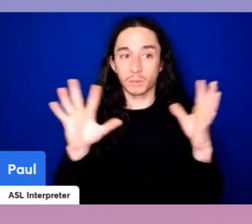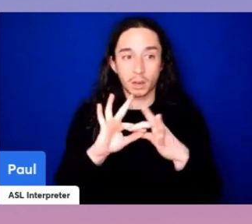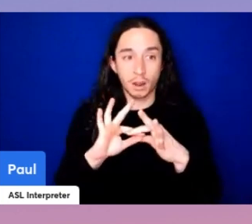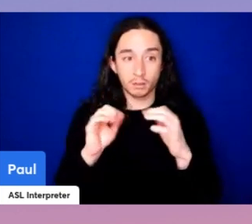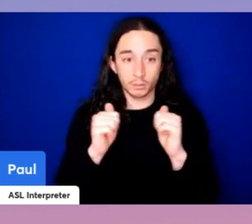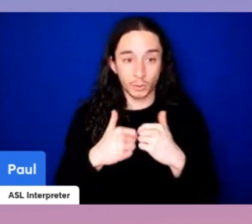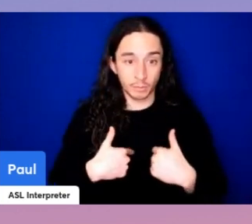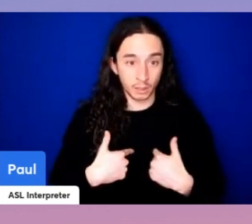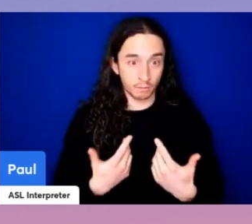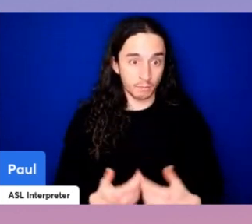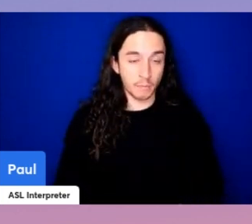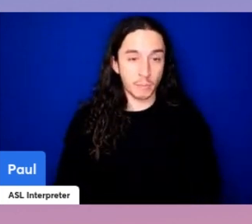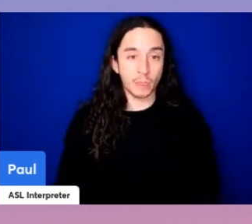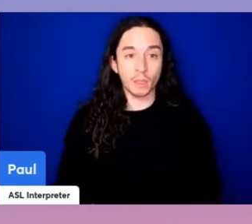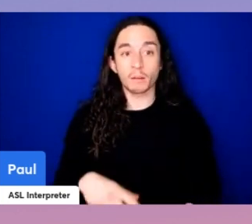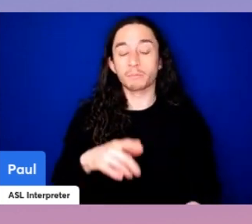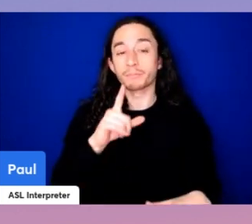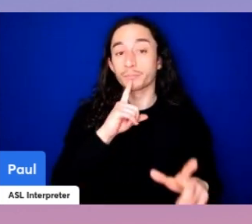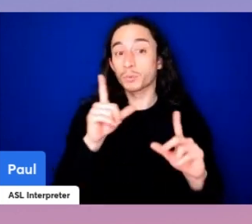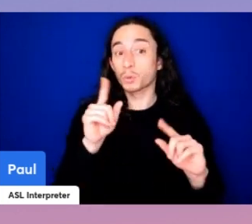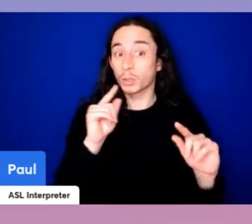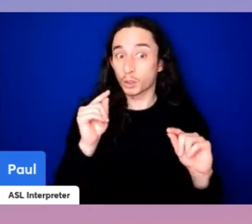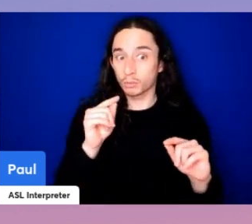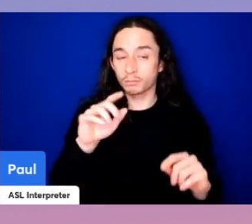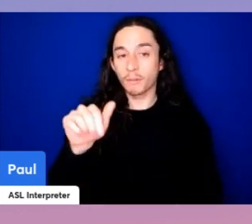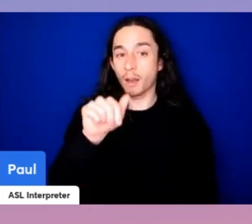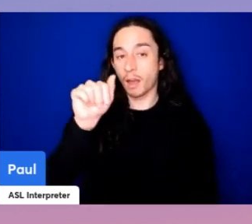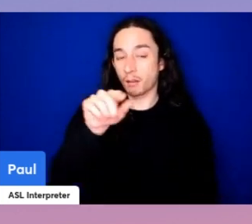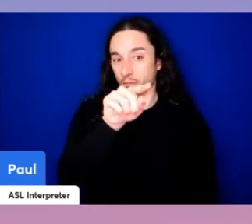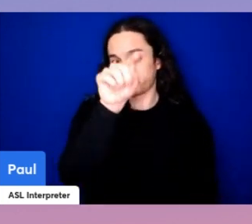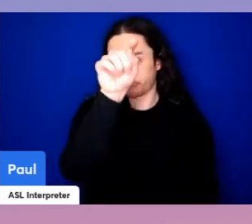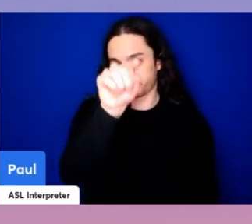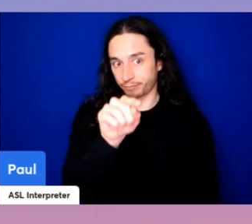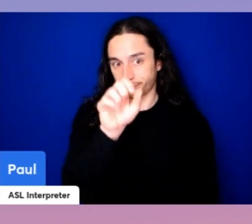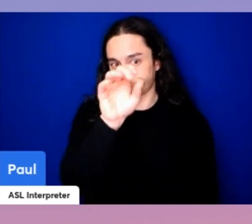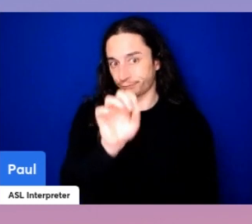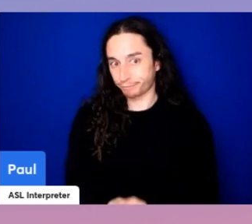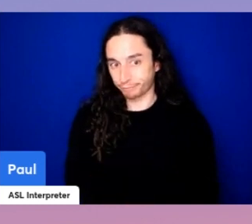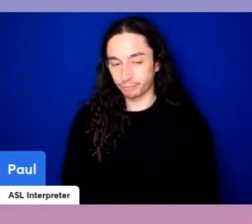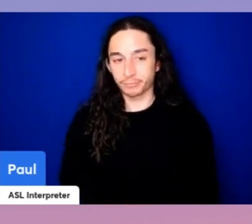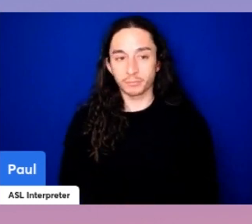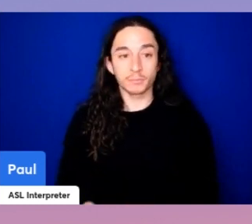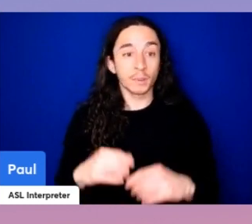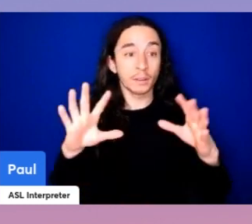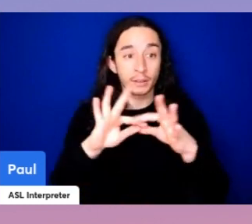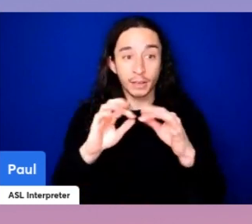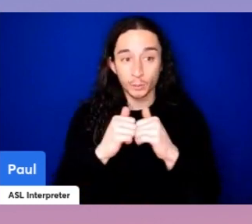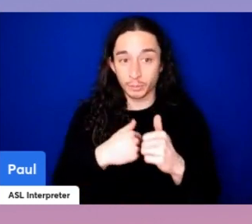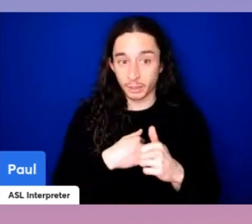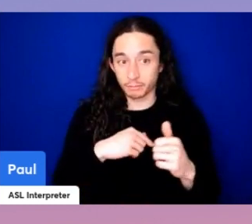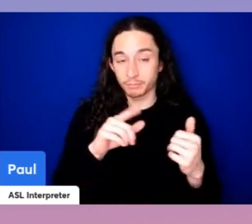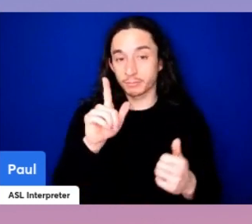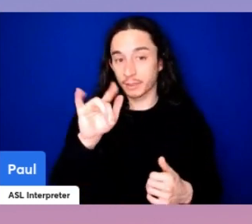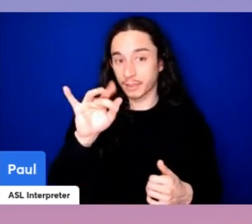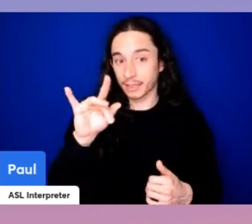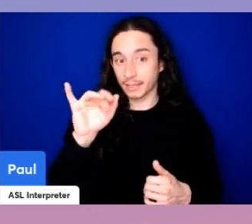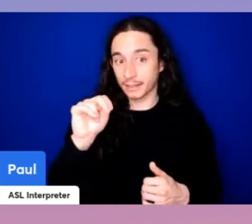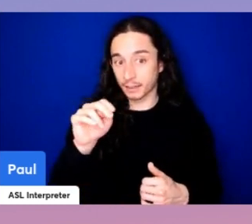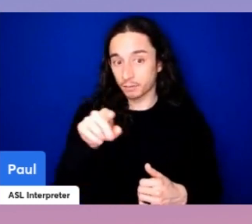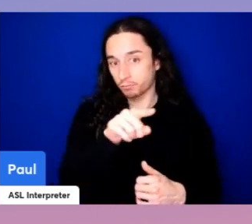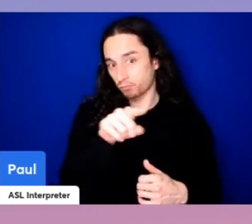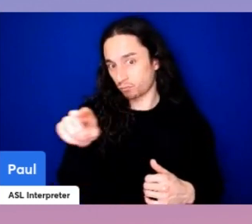by Twitter at Bervianto, or you also connect with me in LinkedIn, Bervianto